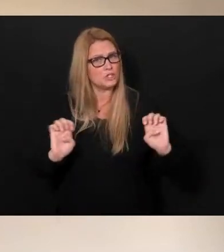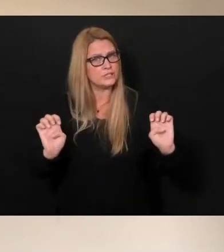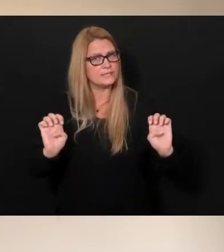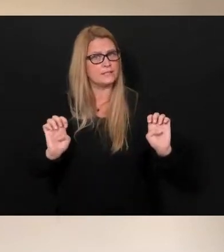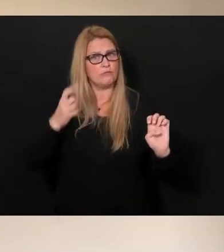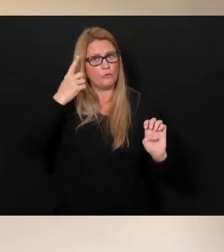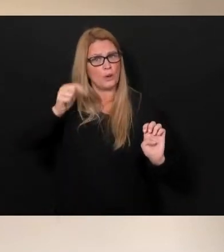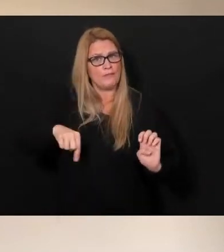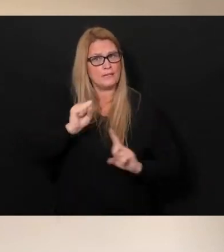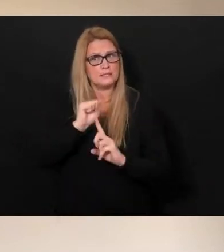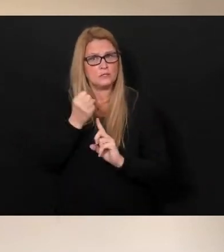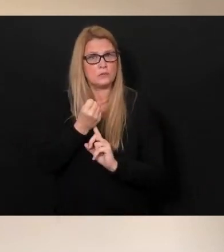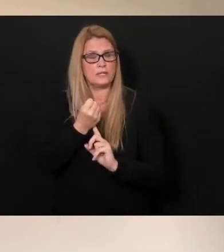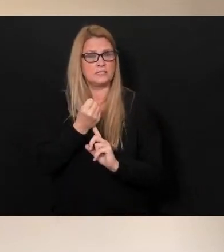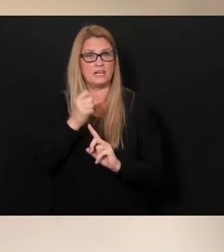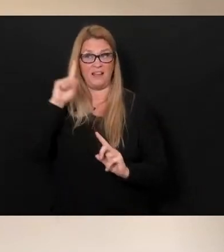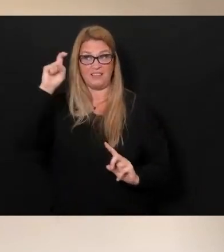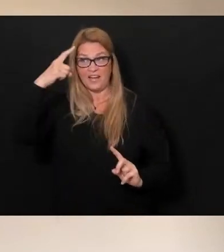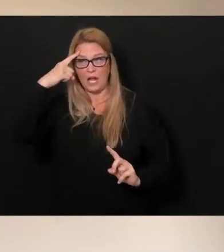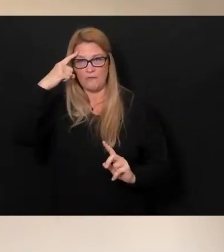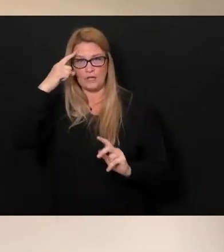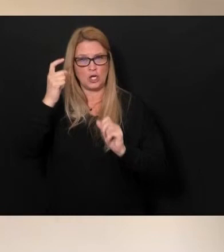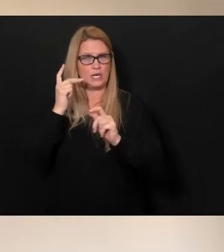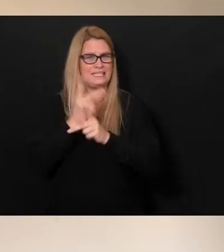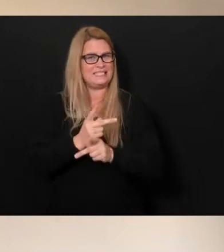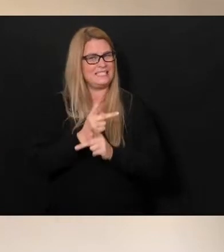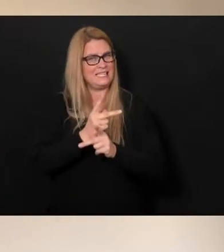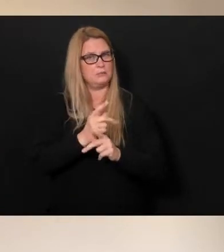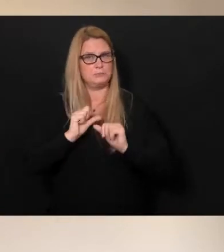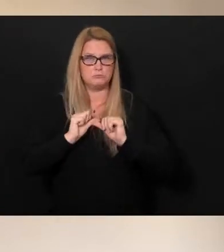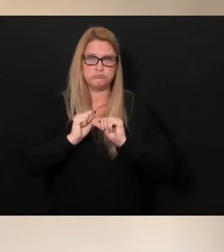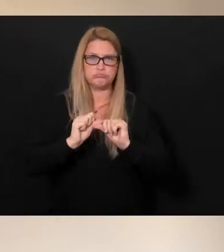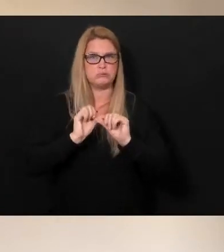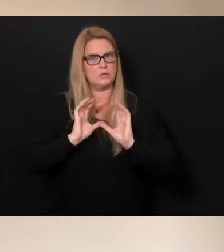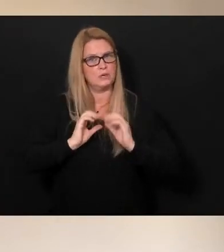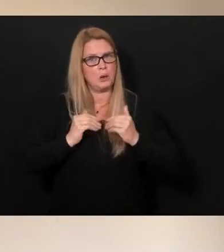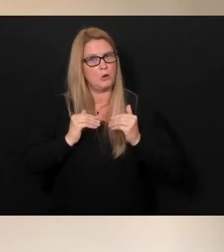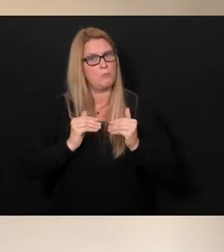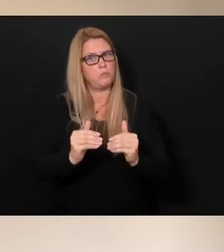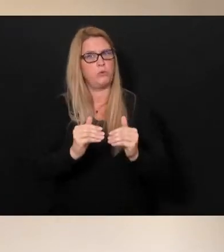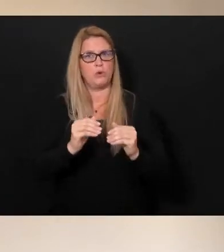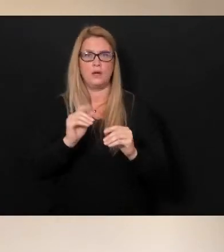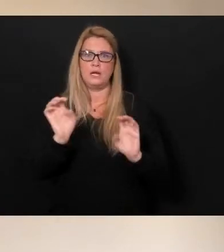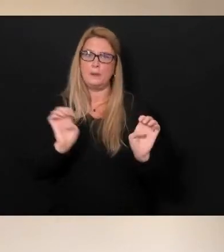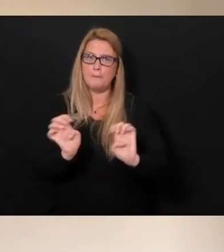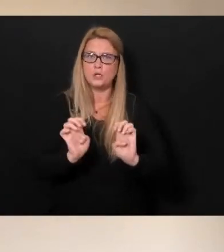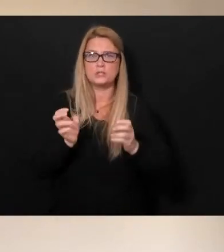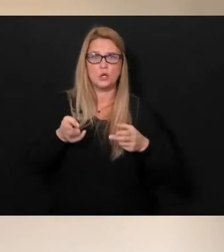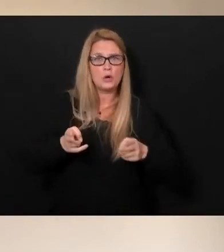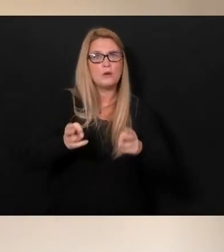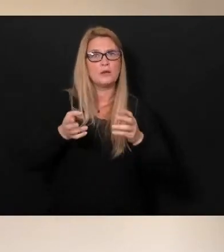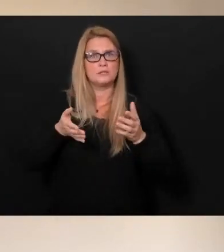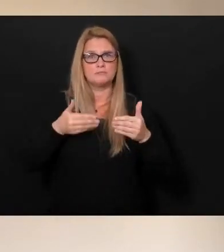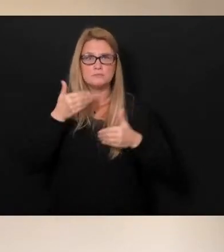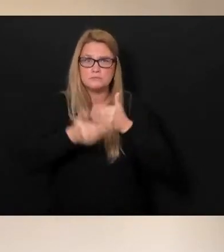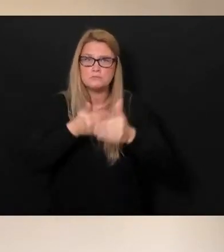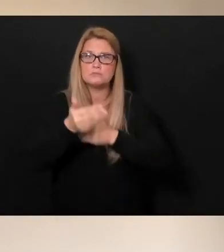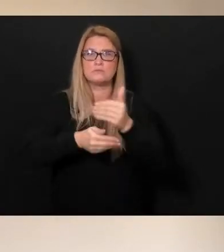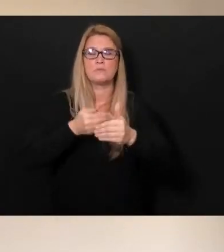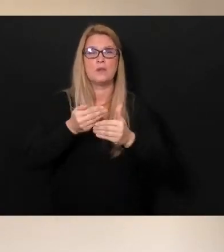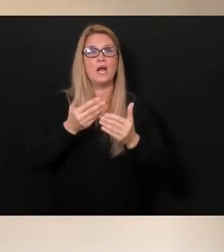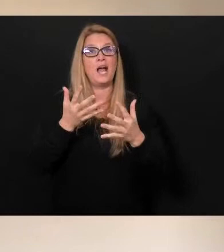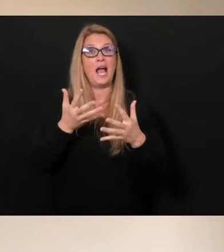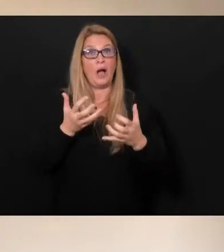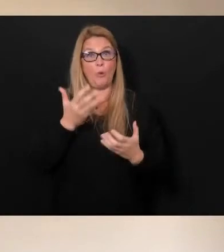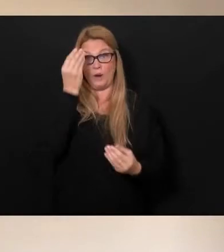us with that sense of urgency every day. 2 things that the governor laid out today, I would just want to reinforce.